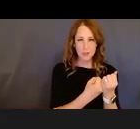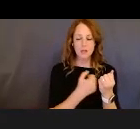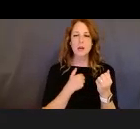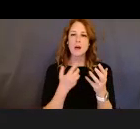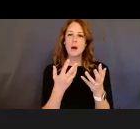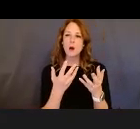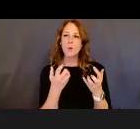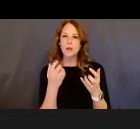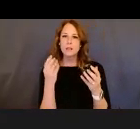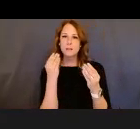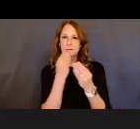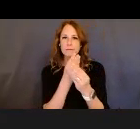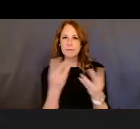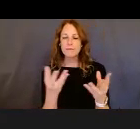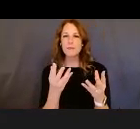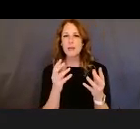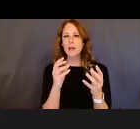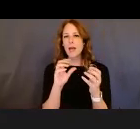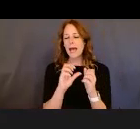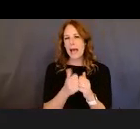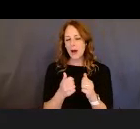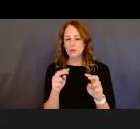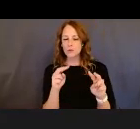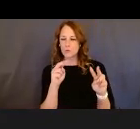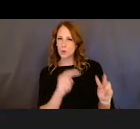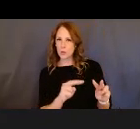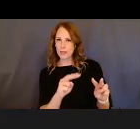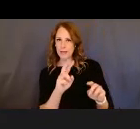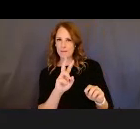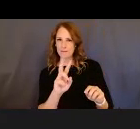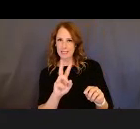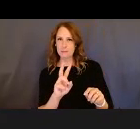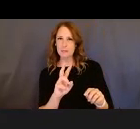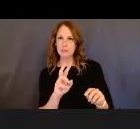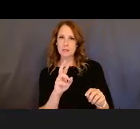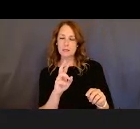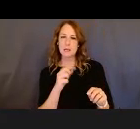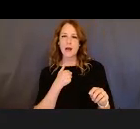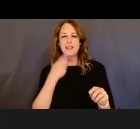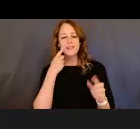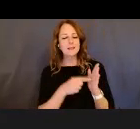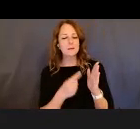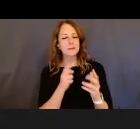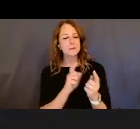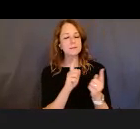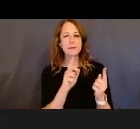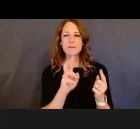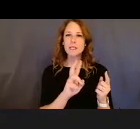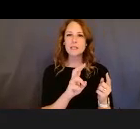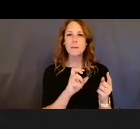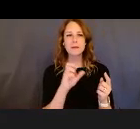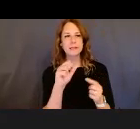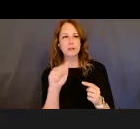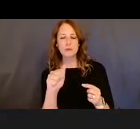an understanding of how to look at victim. I think many times when we encounter a victim, whether it's of sexual assault, of